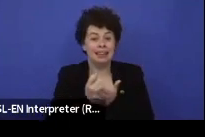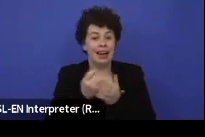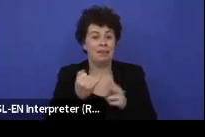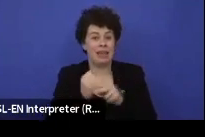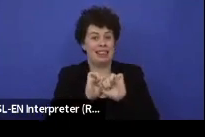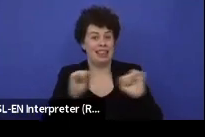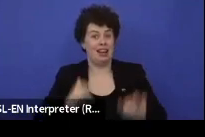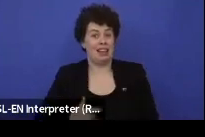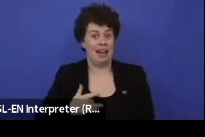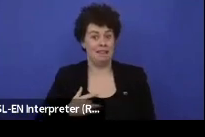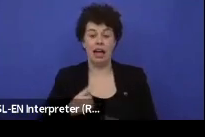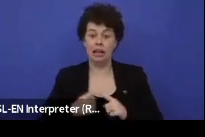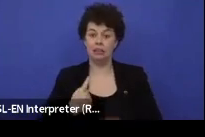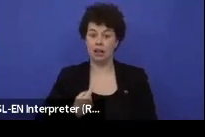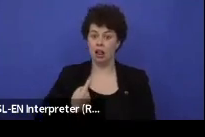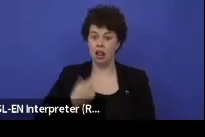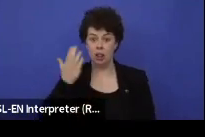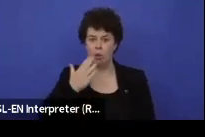to go through it.